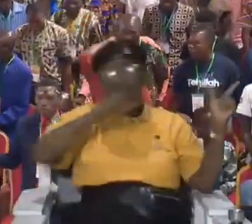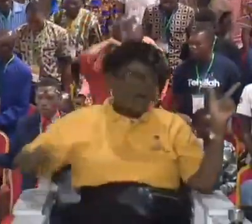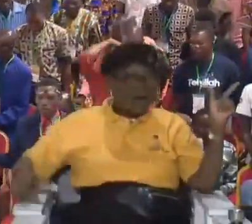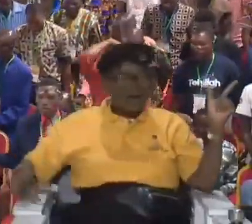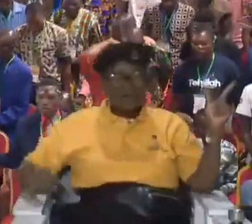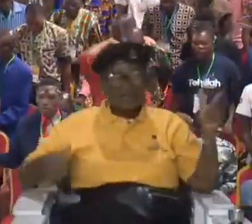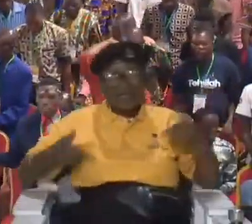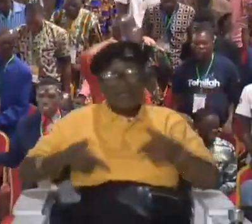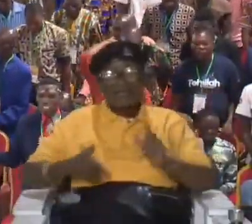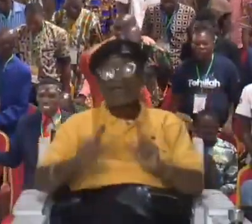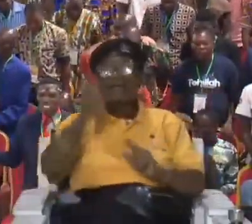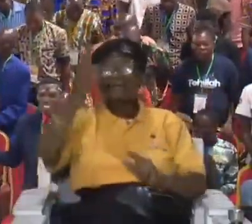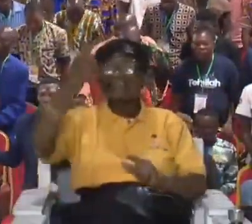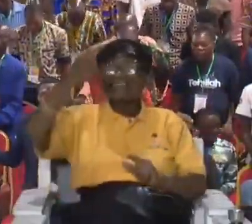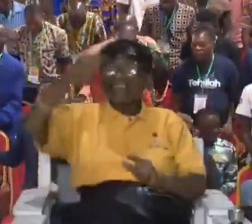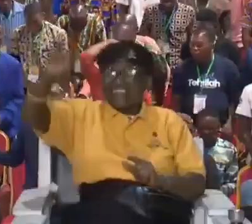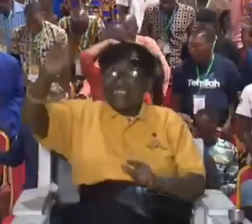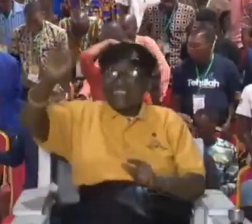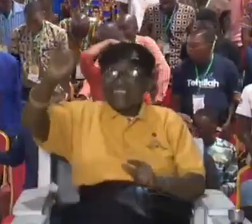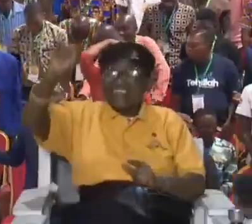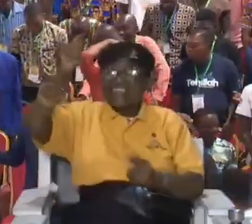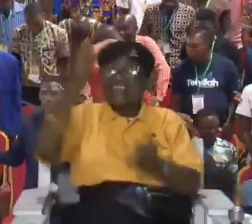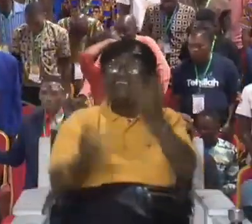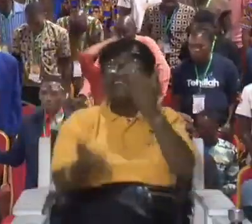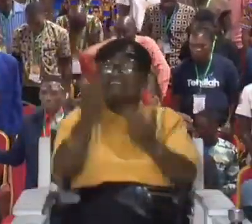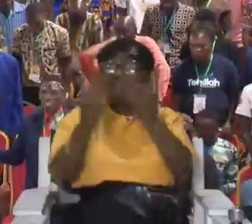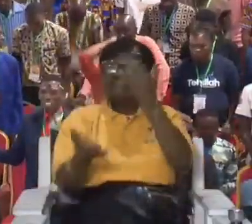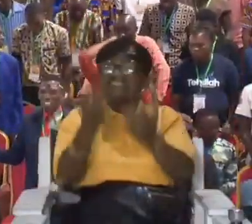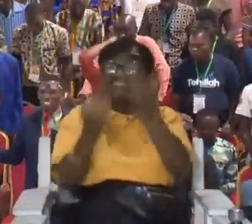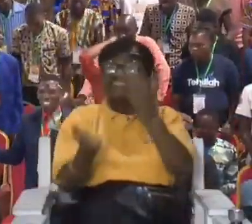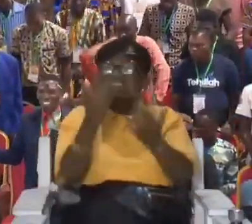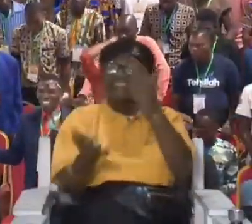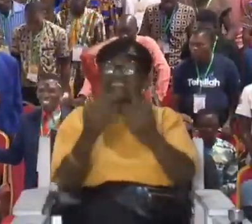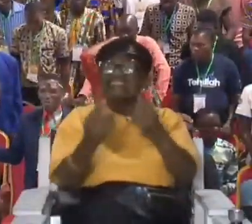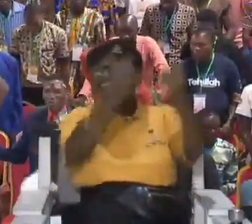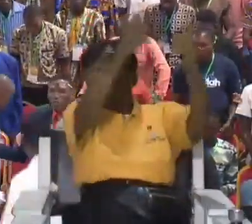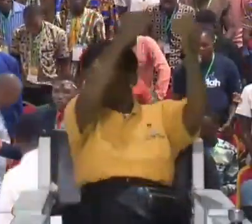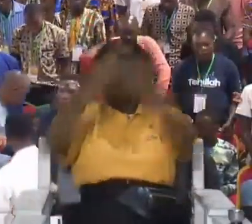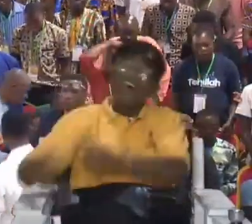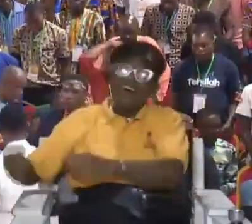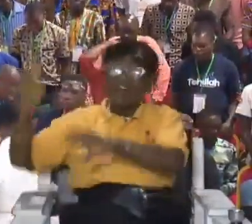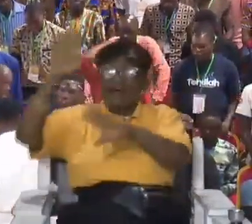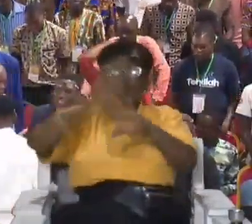Let the fire fall, Lord. Let the fire fall.